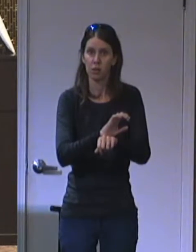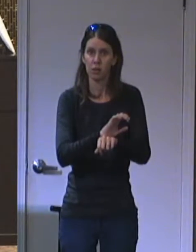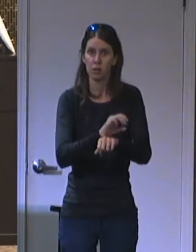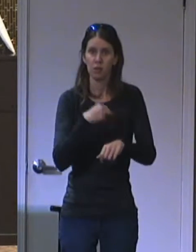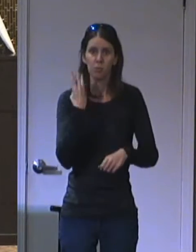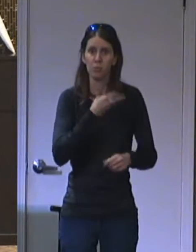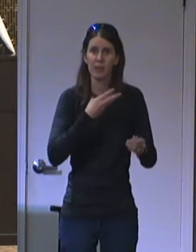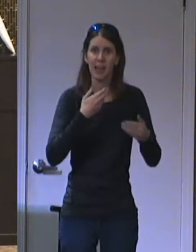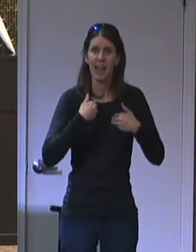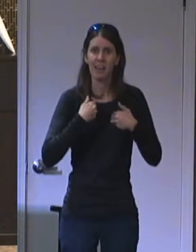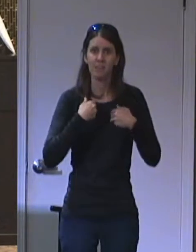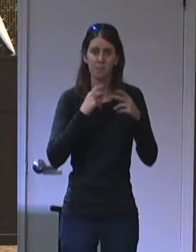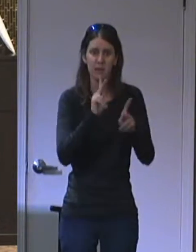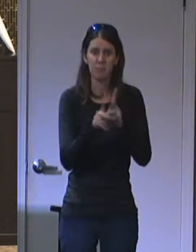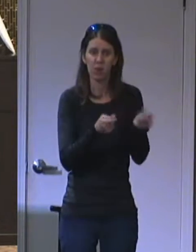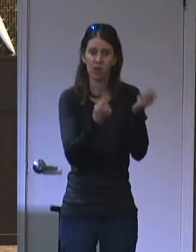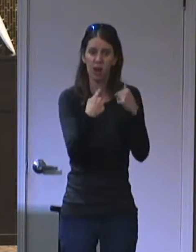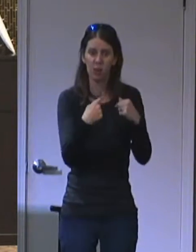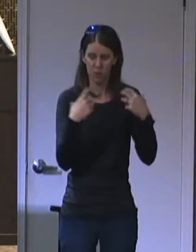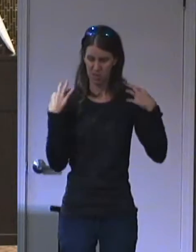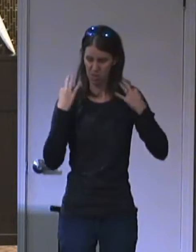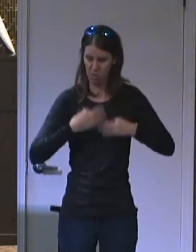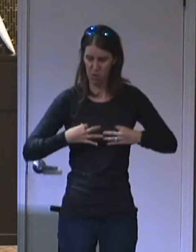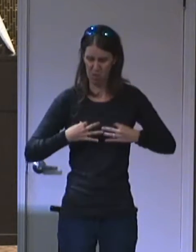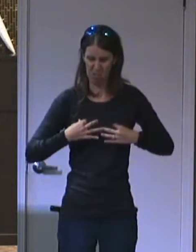we got tattered clothing.